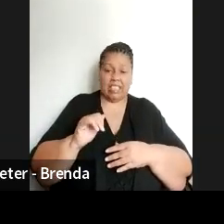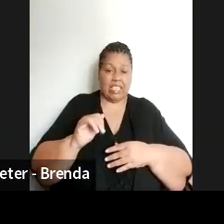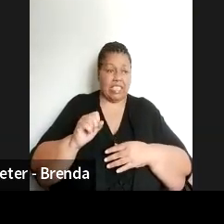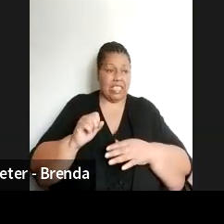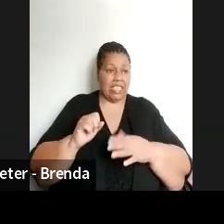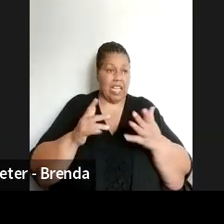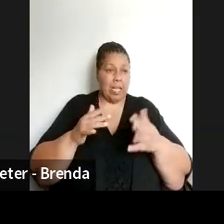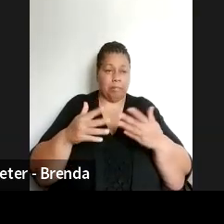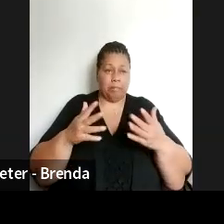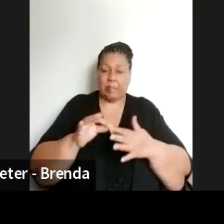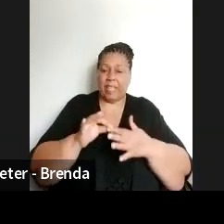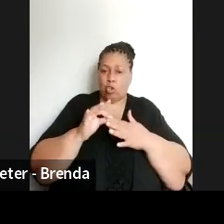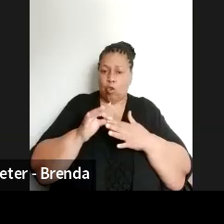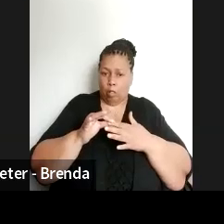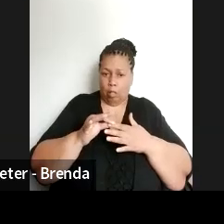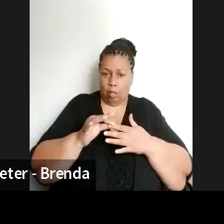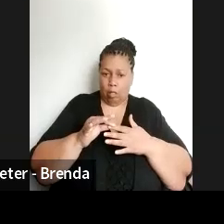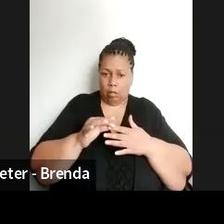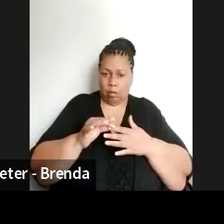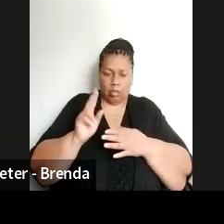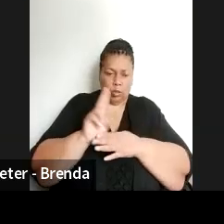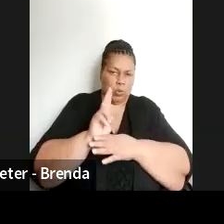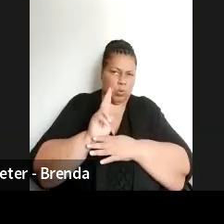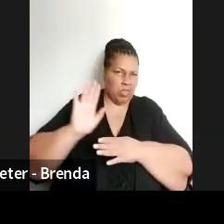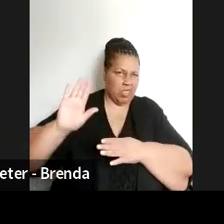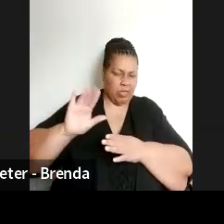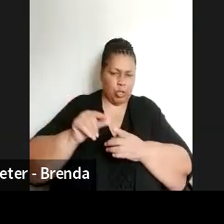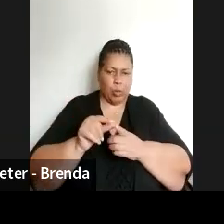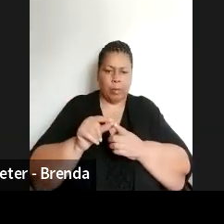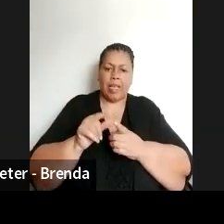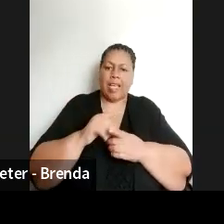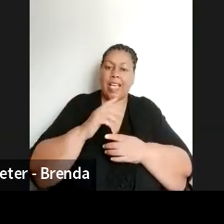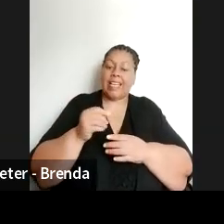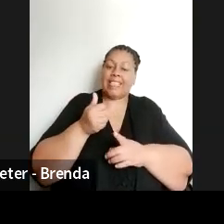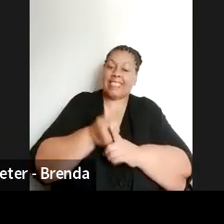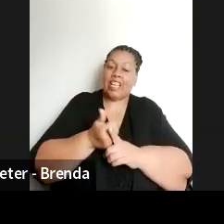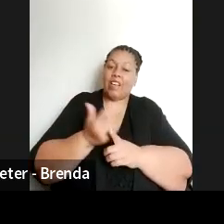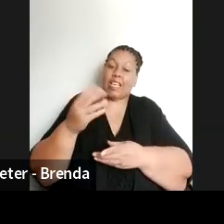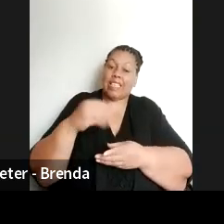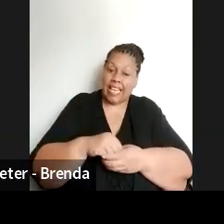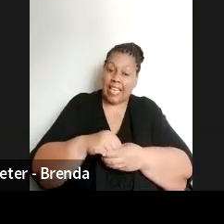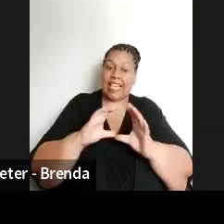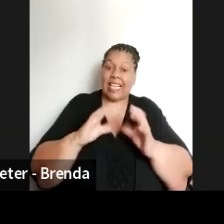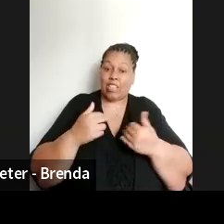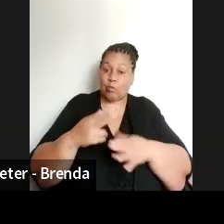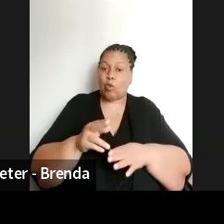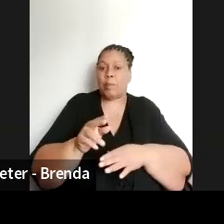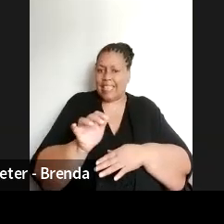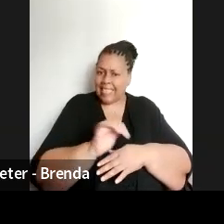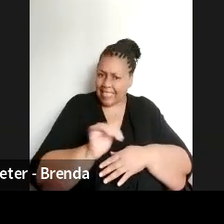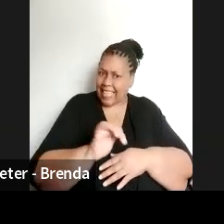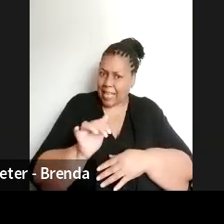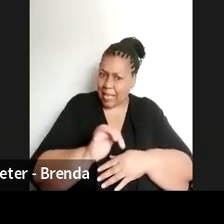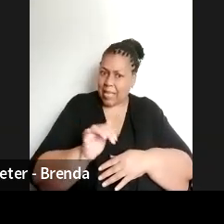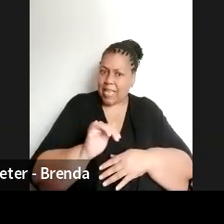special ed, to use the term they use, but also being the self-contained classroom is as well. And there's like different,